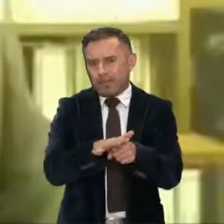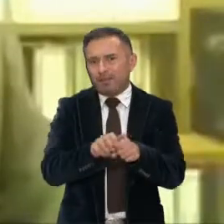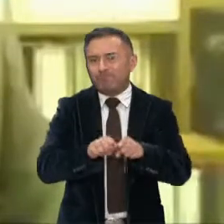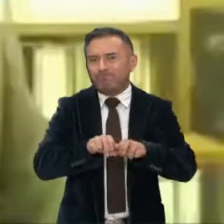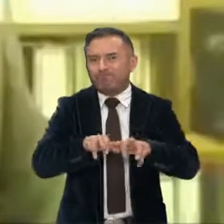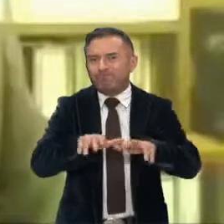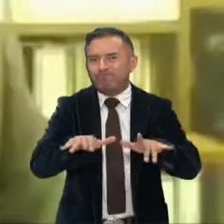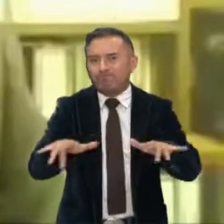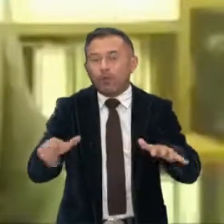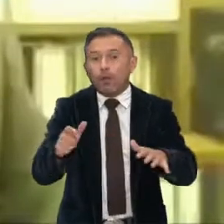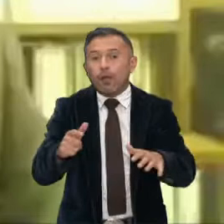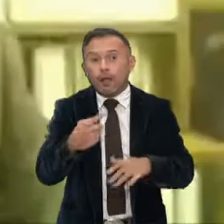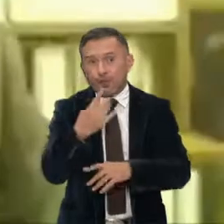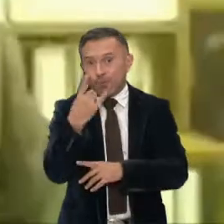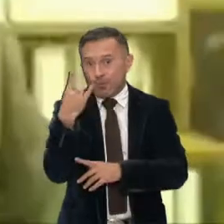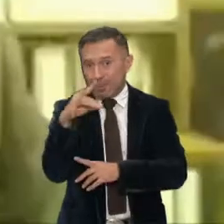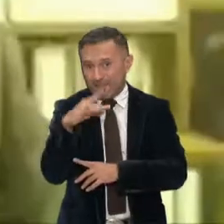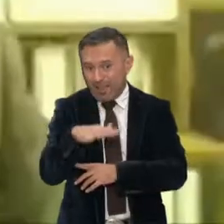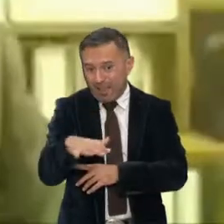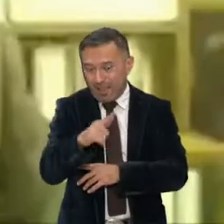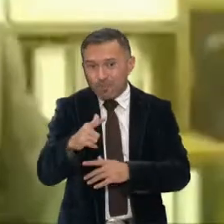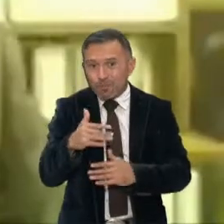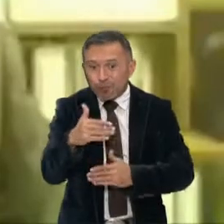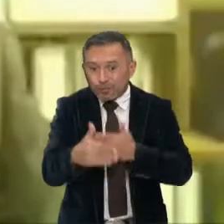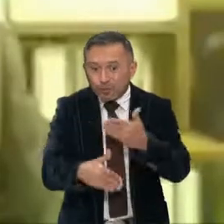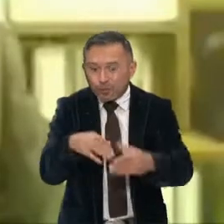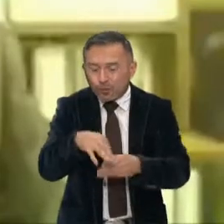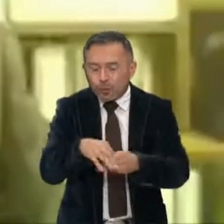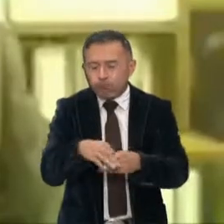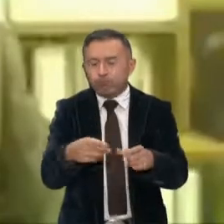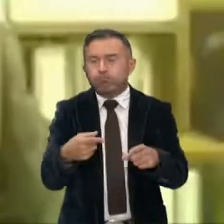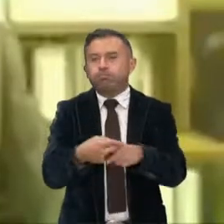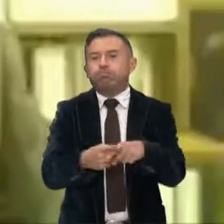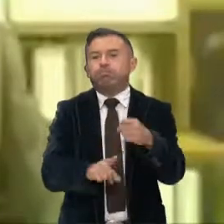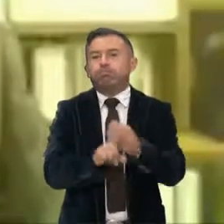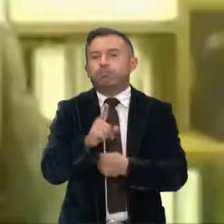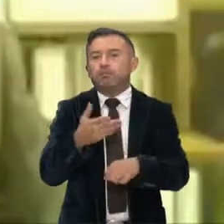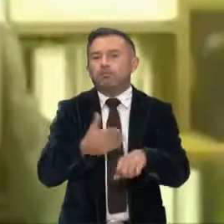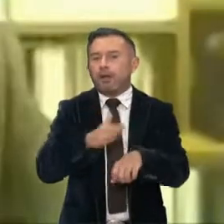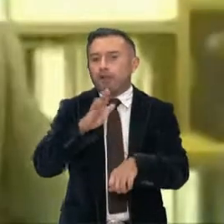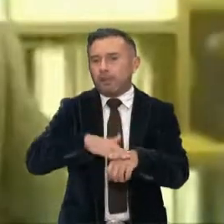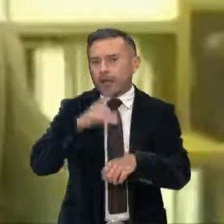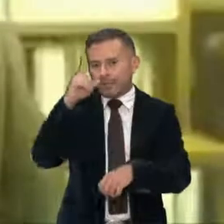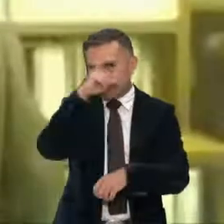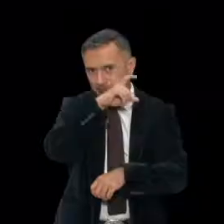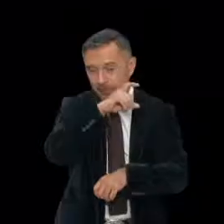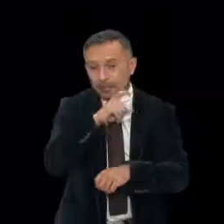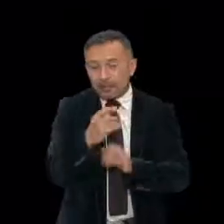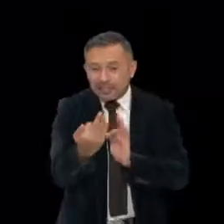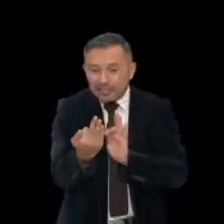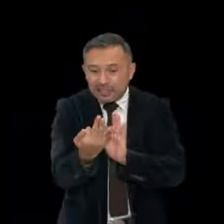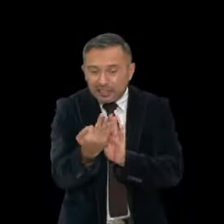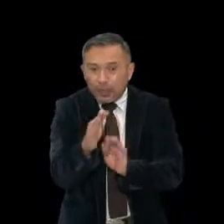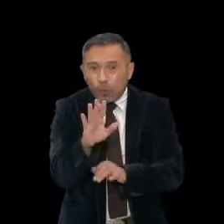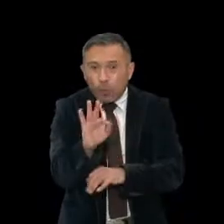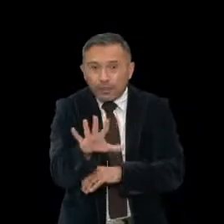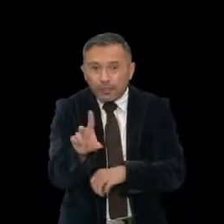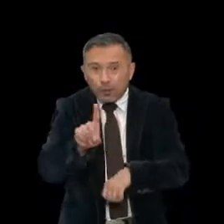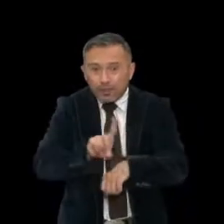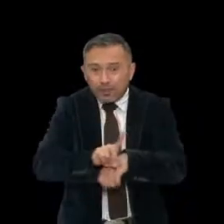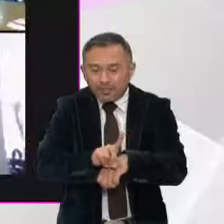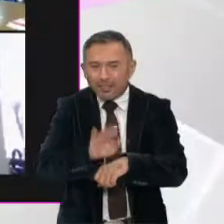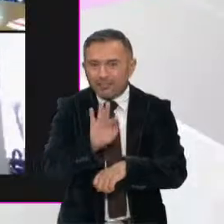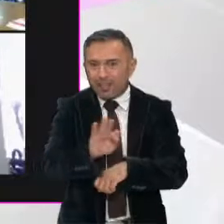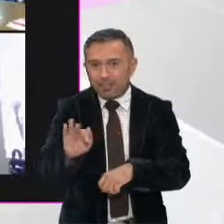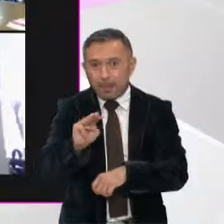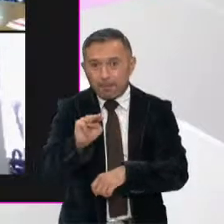very difficult for the electoral process in Bolivia. We were just 45 days away from the election